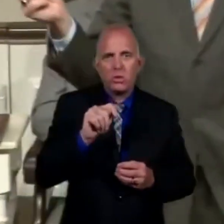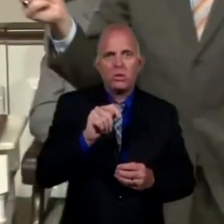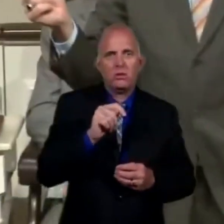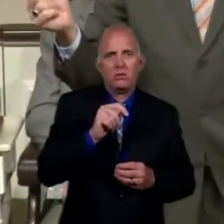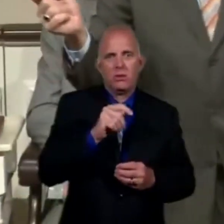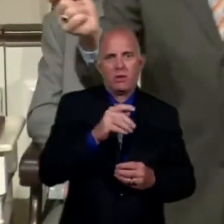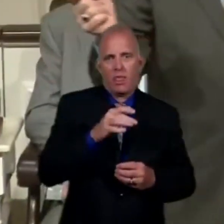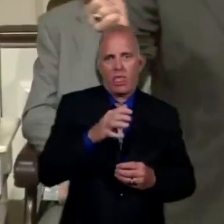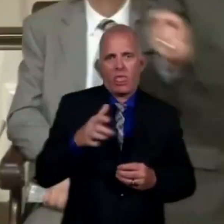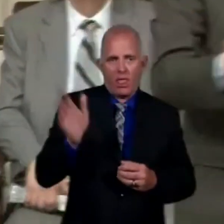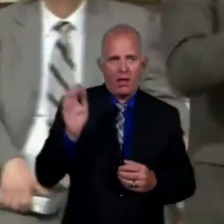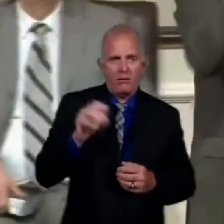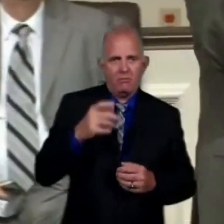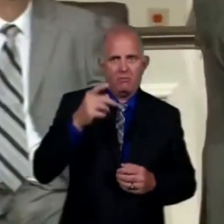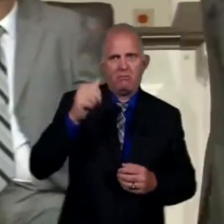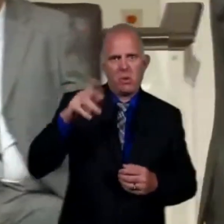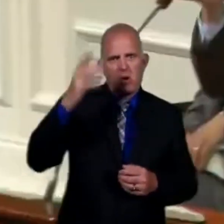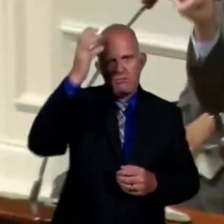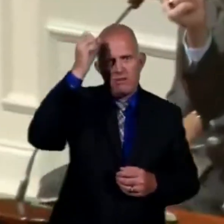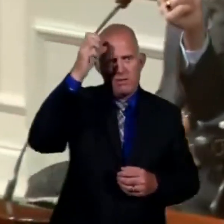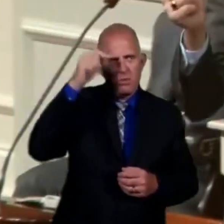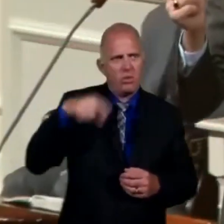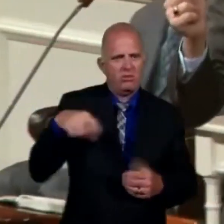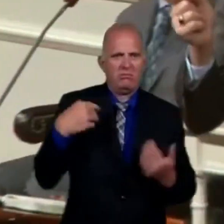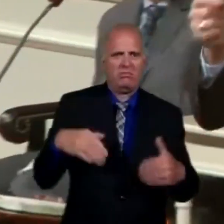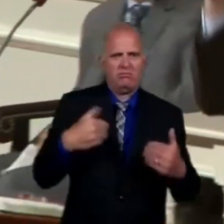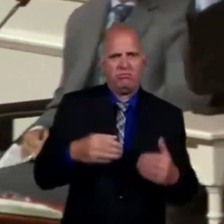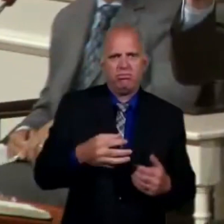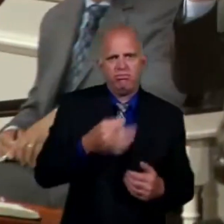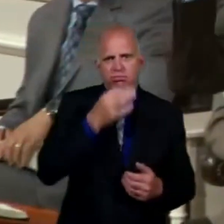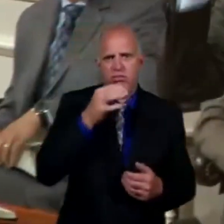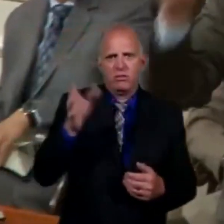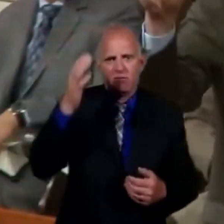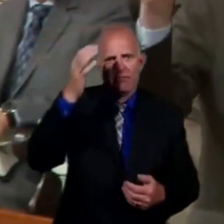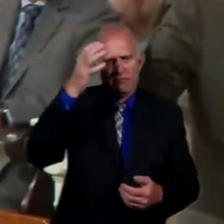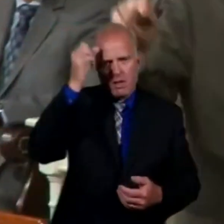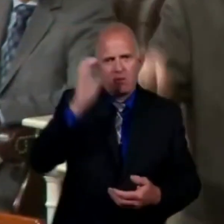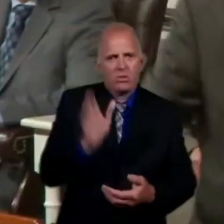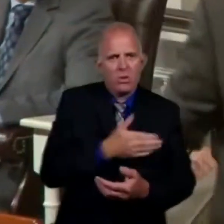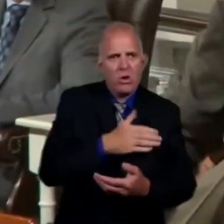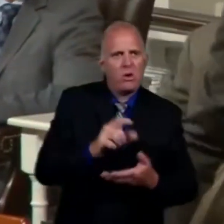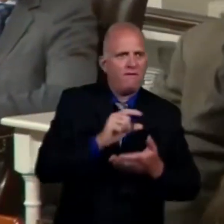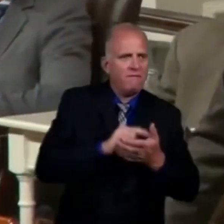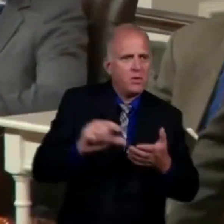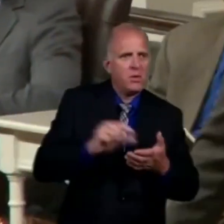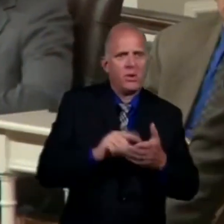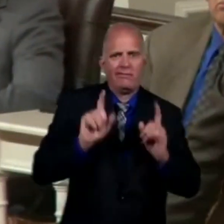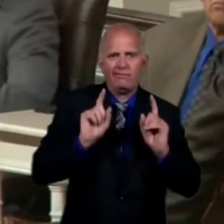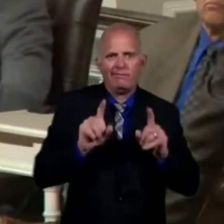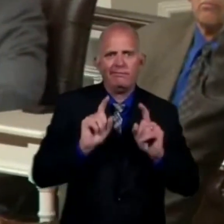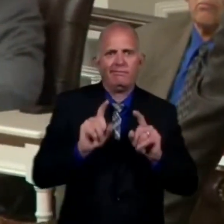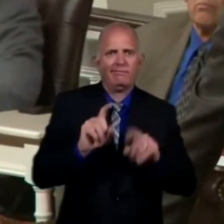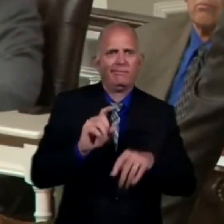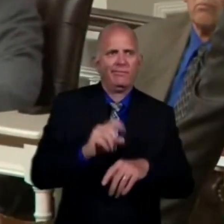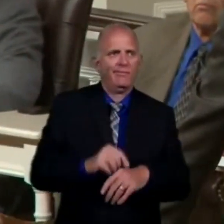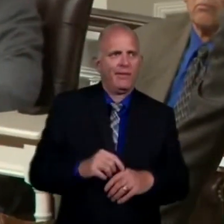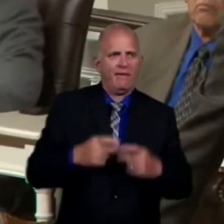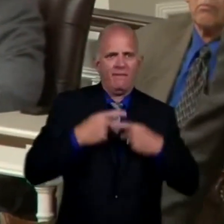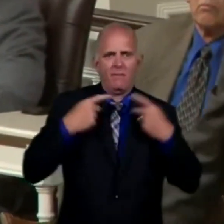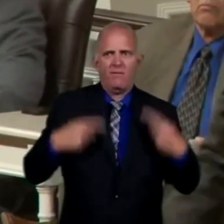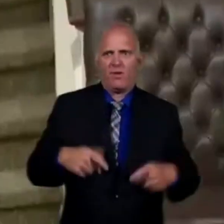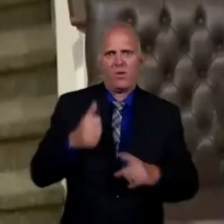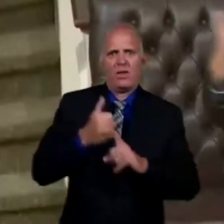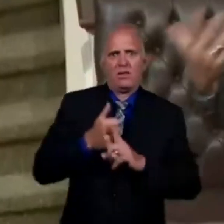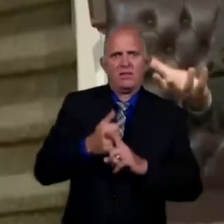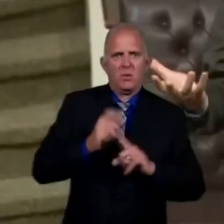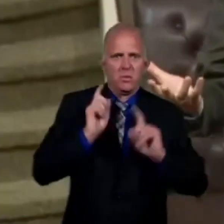writings. He knew many of the Psalms by heart. He would attend church every single day as a Pharisee. He